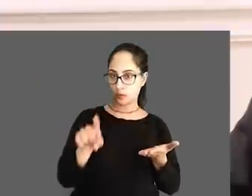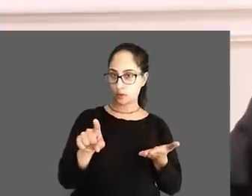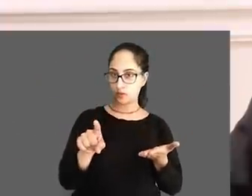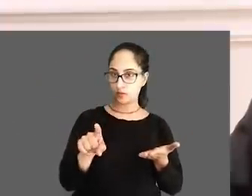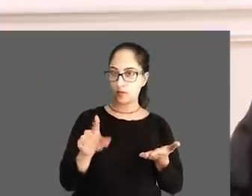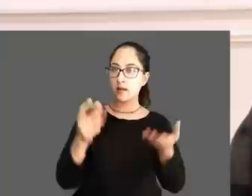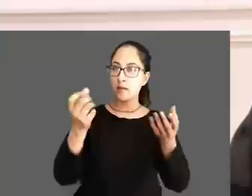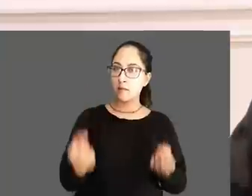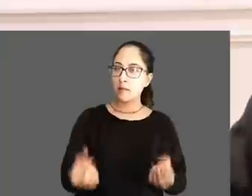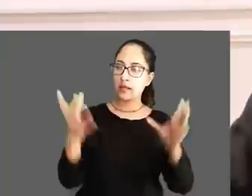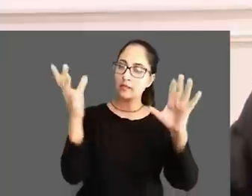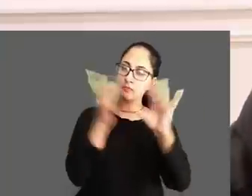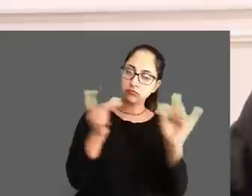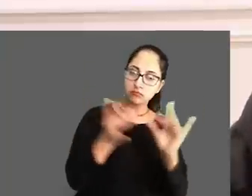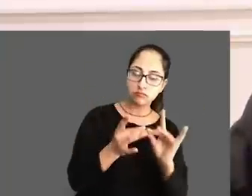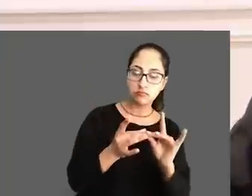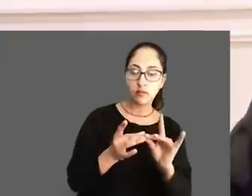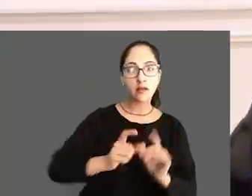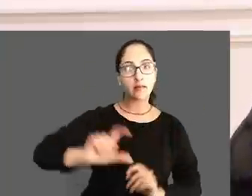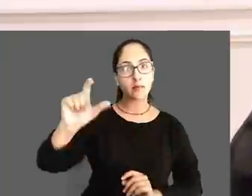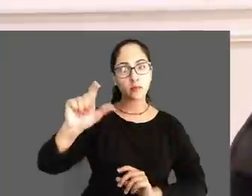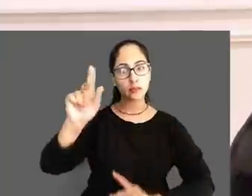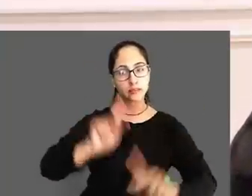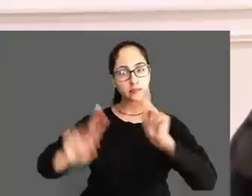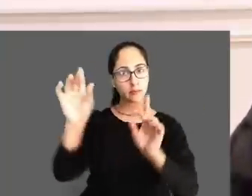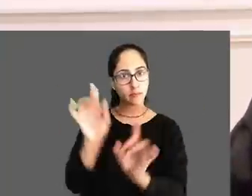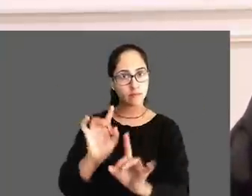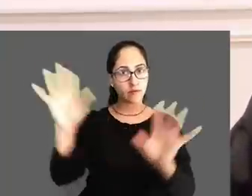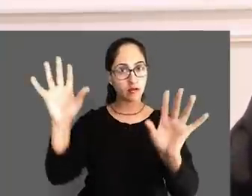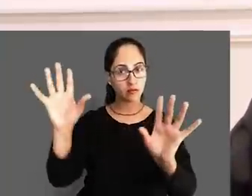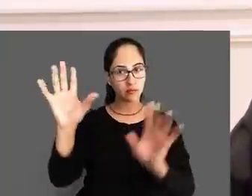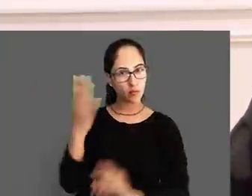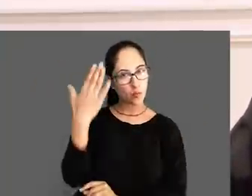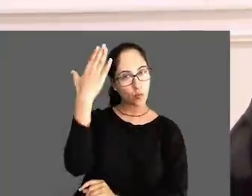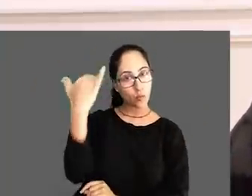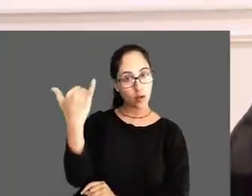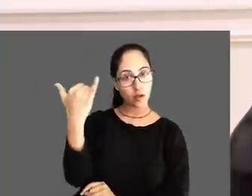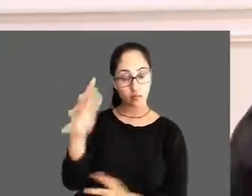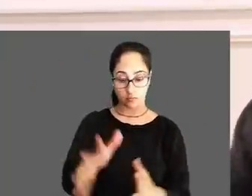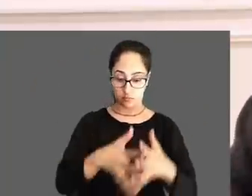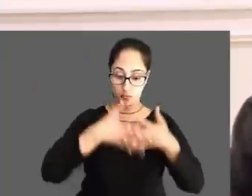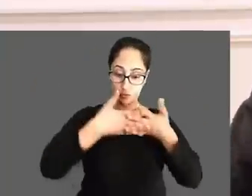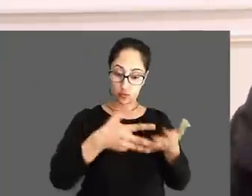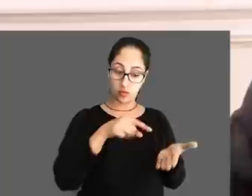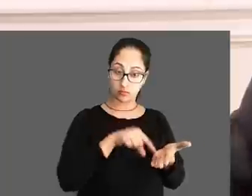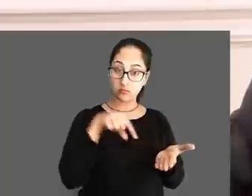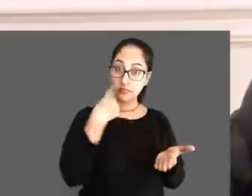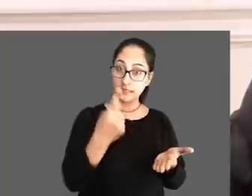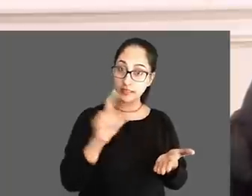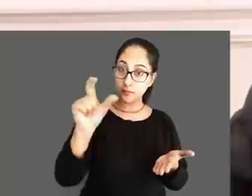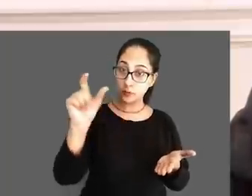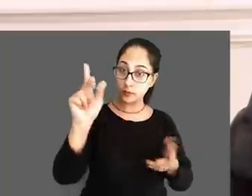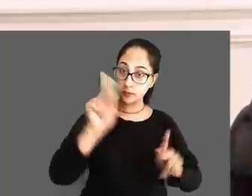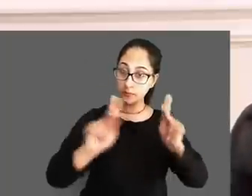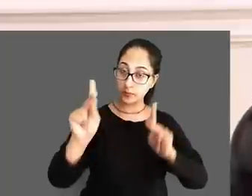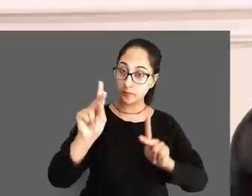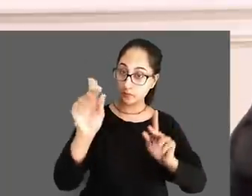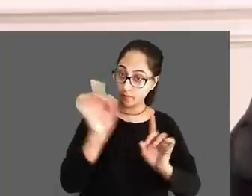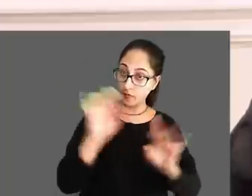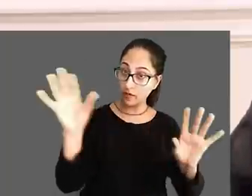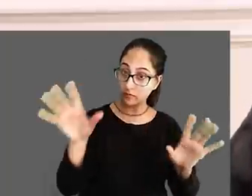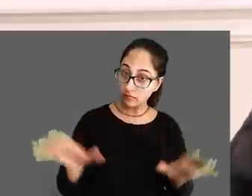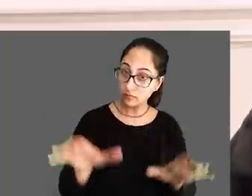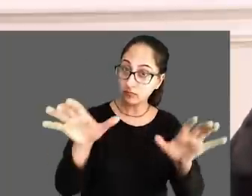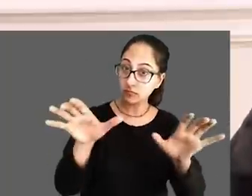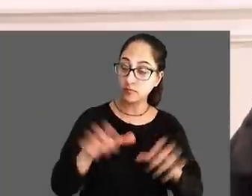to world events over the last couple of decades, but also speaks to a general